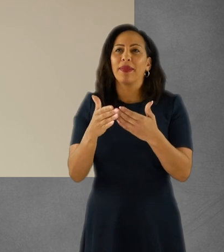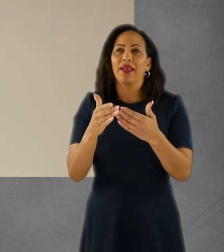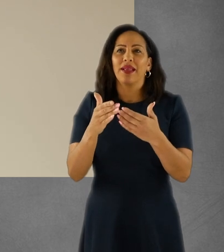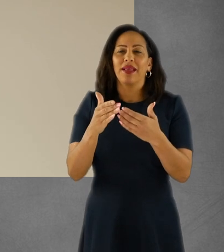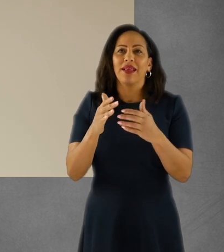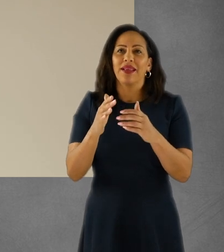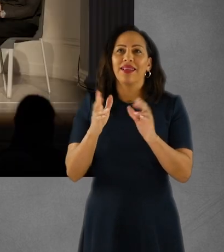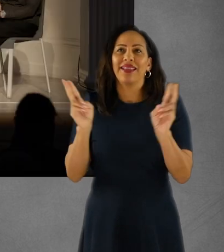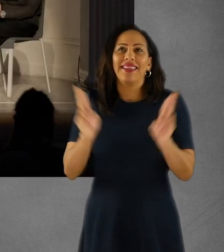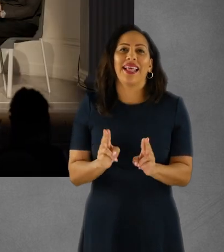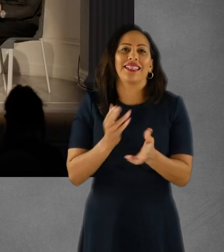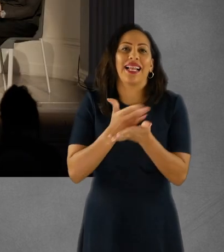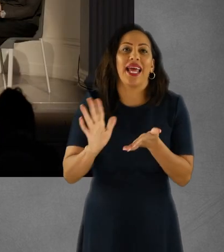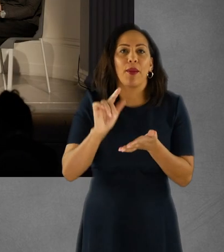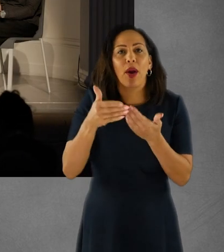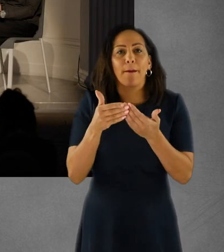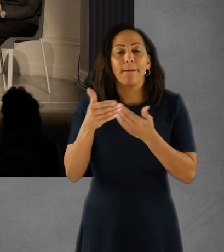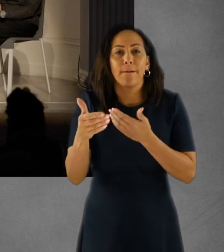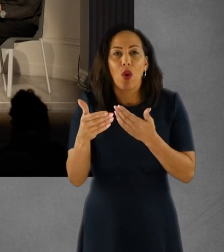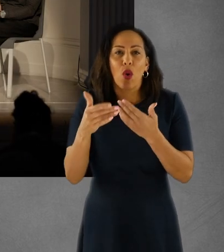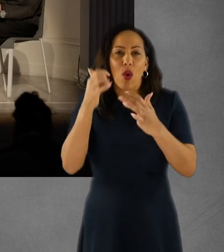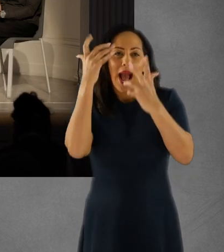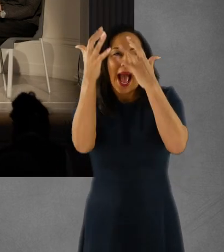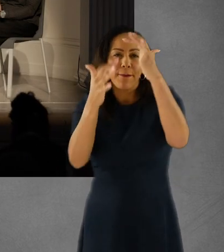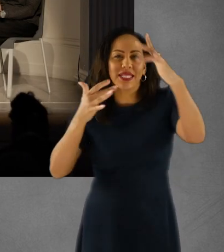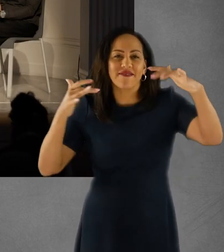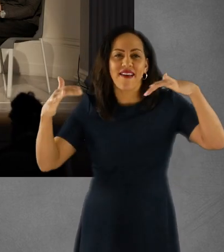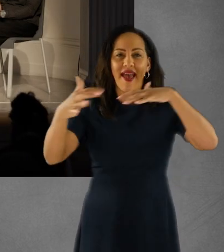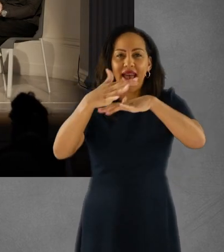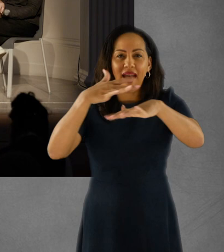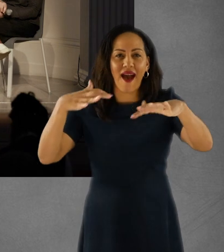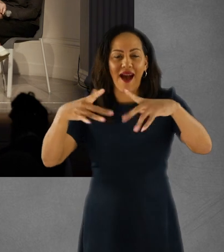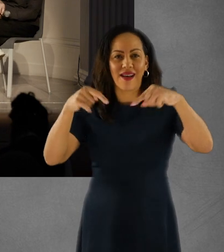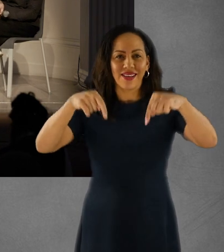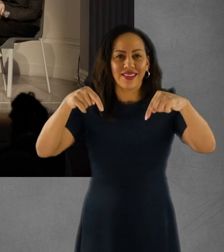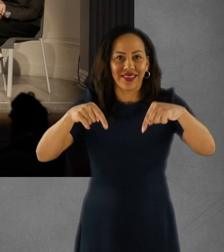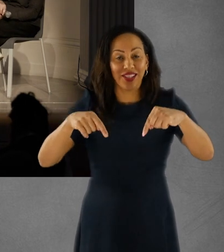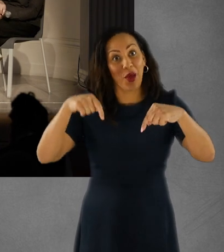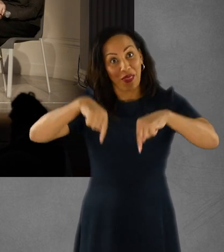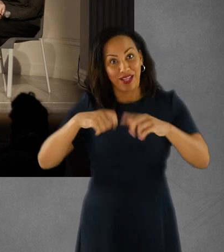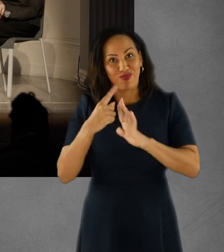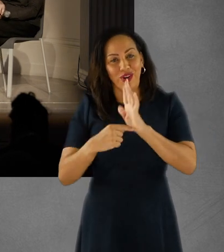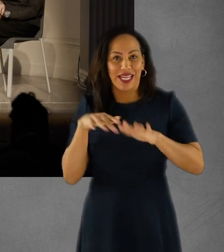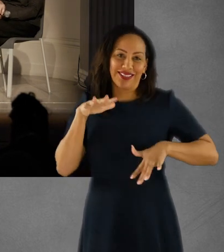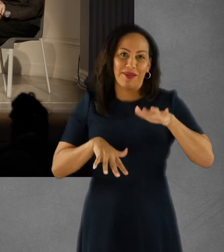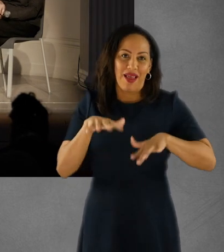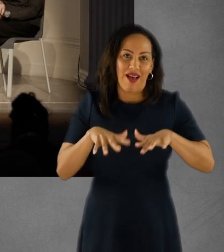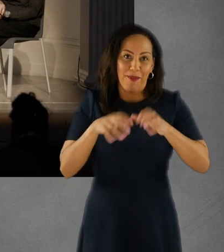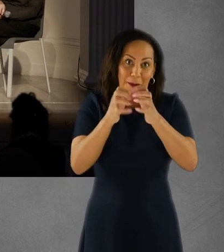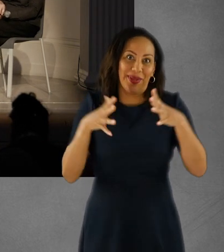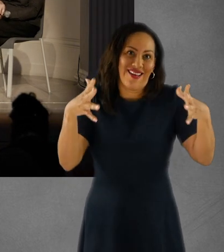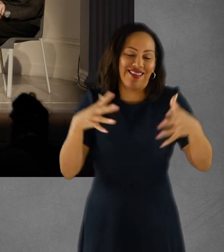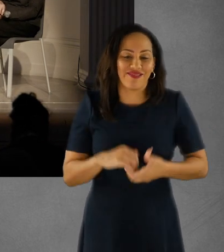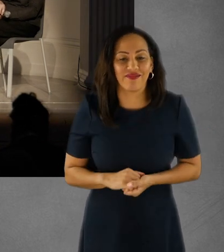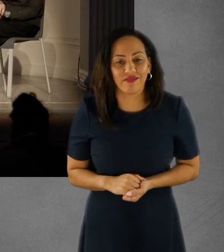of atmospheric. So this was just like a mega expansion of this. But I think you're right in a way that I